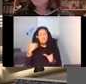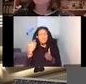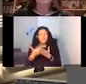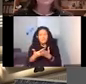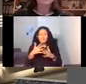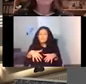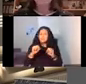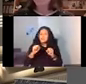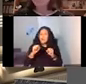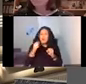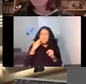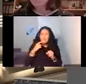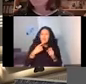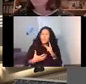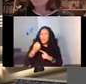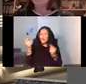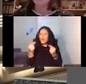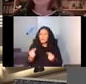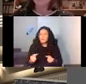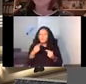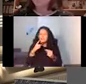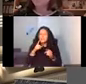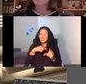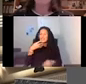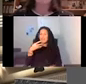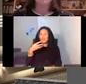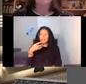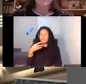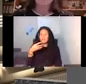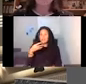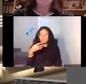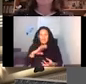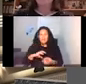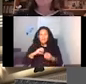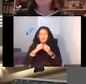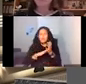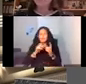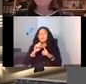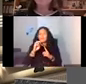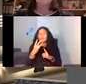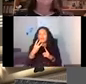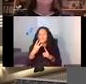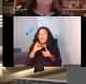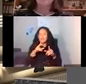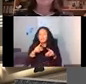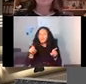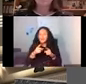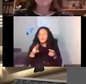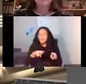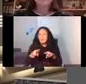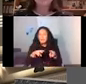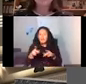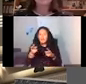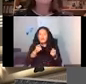started my journey by winning a competition when I was in year nine that involved creating an MP3 music player that ran on the International